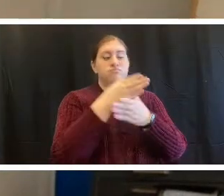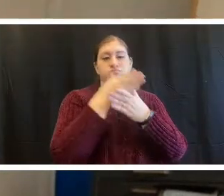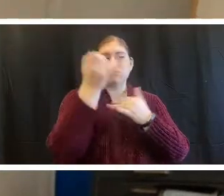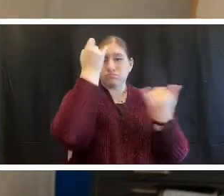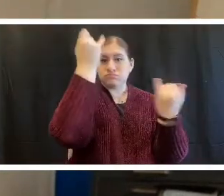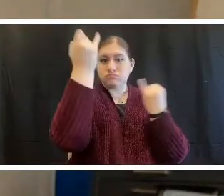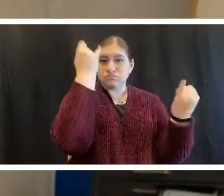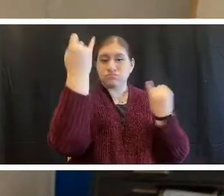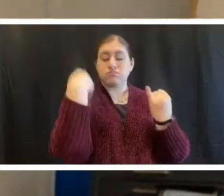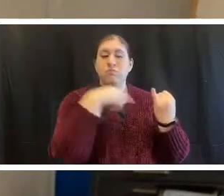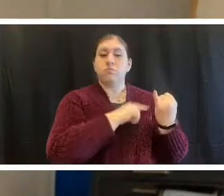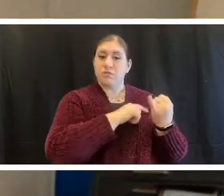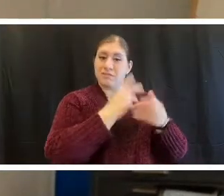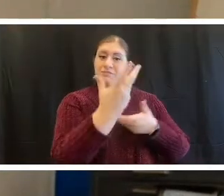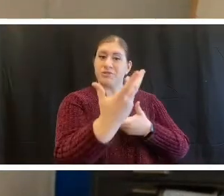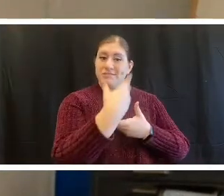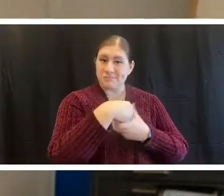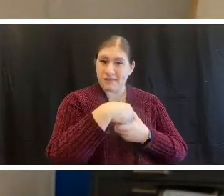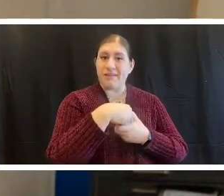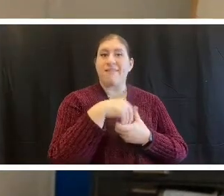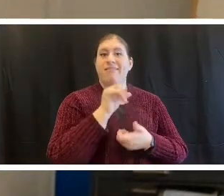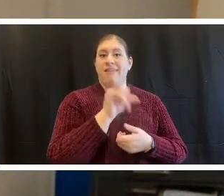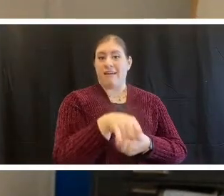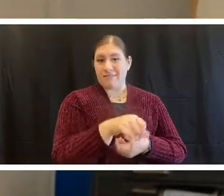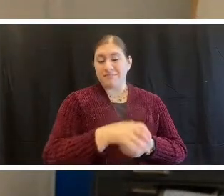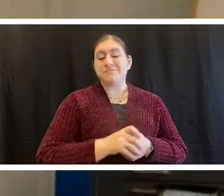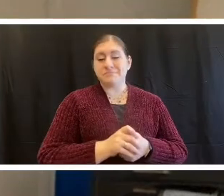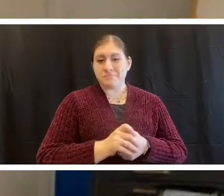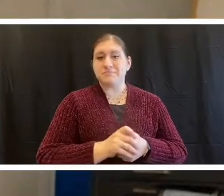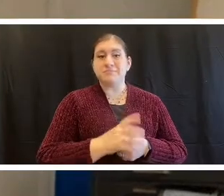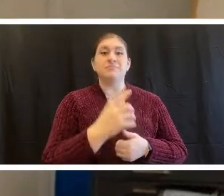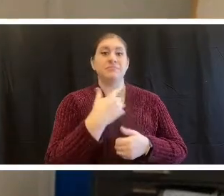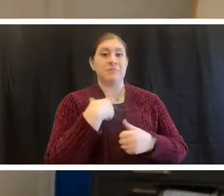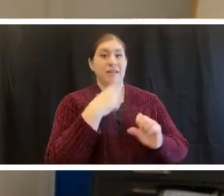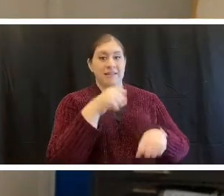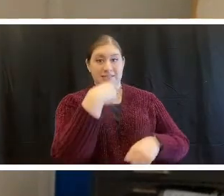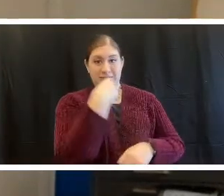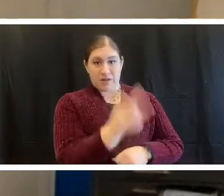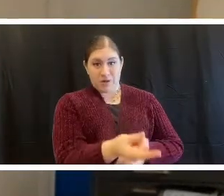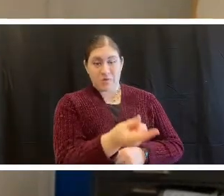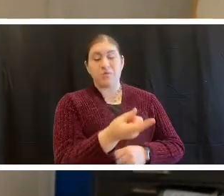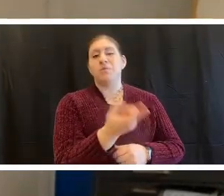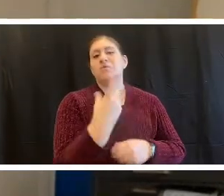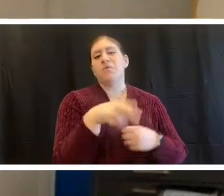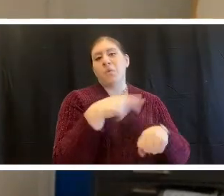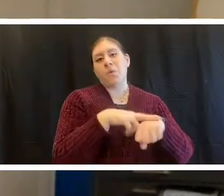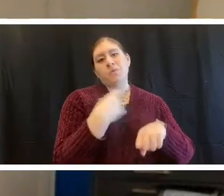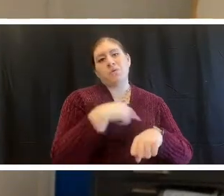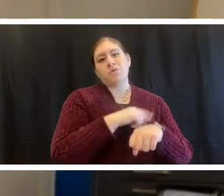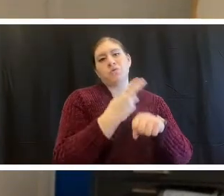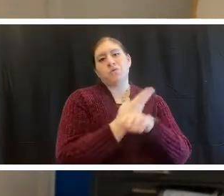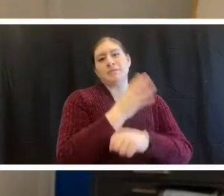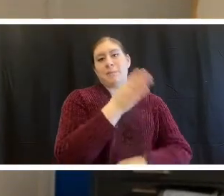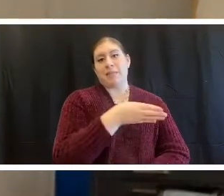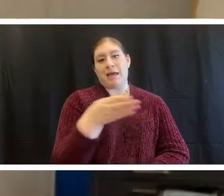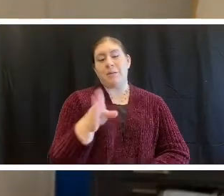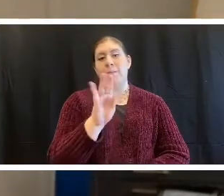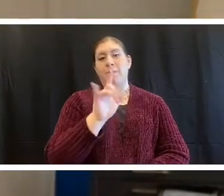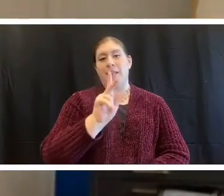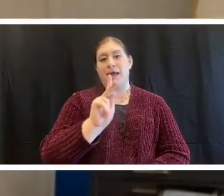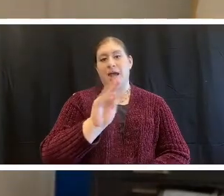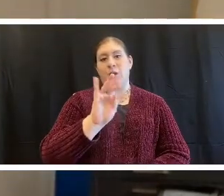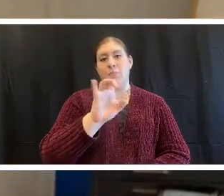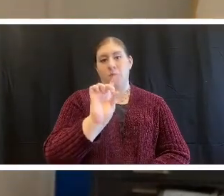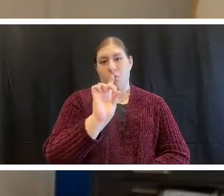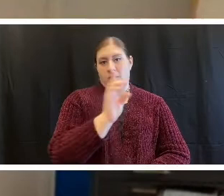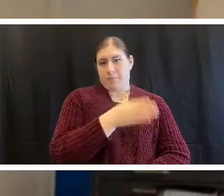And we are participating in that. And what I can tell you is, well, of course, we're using Blackboard and we're